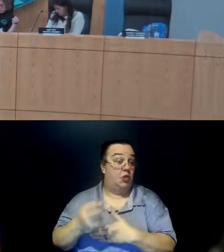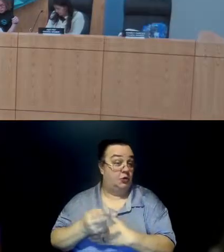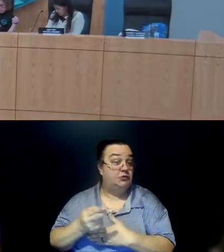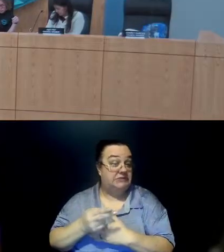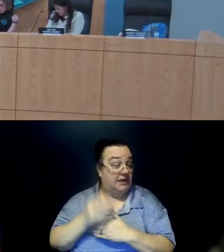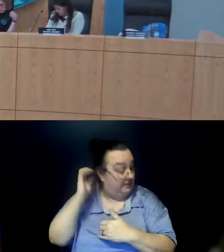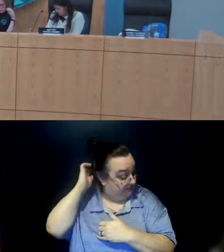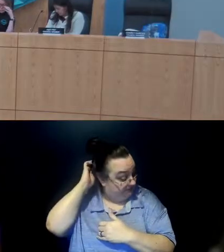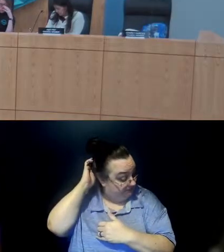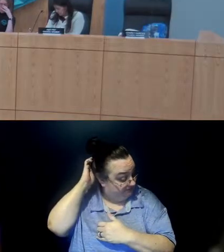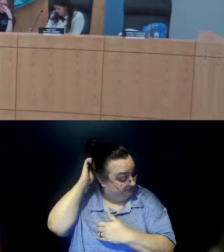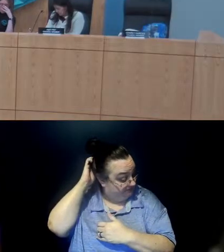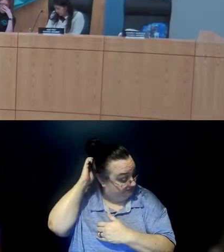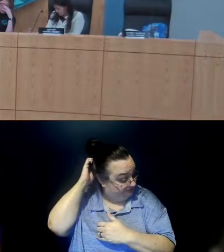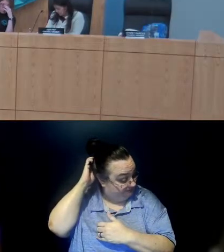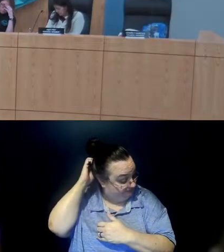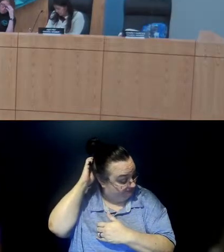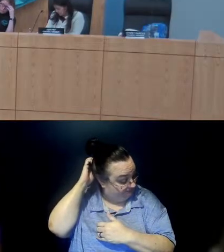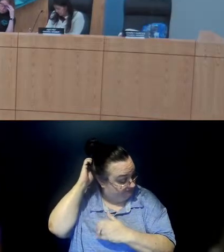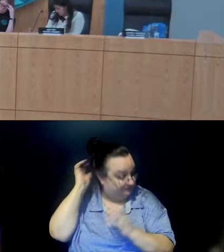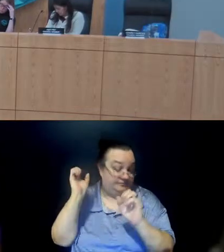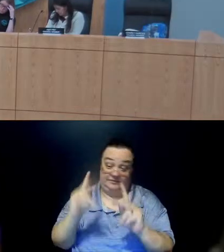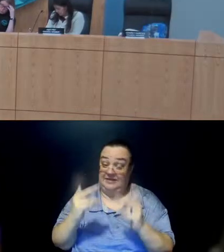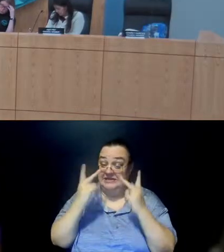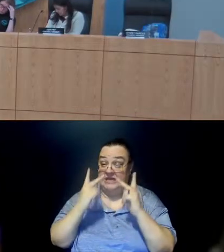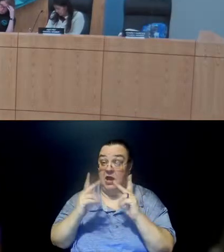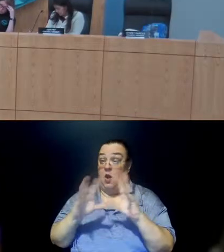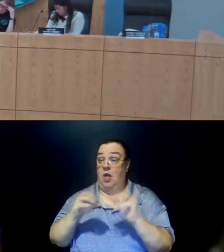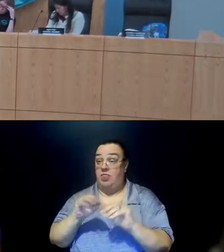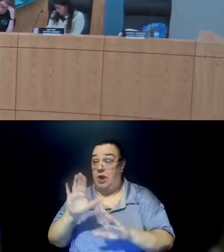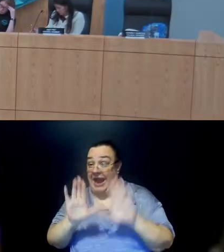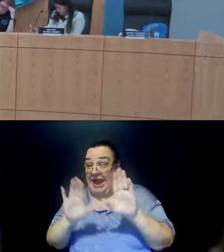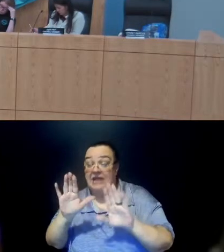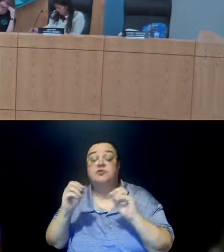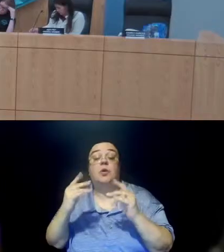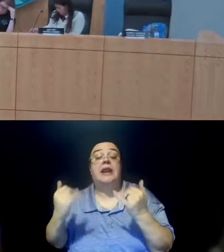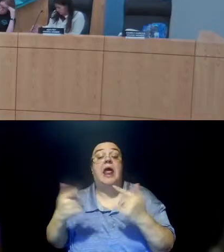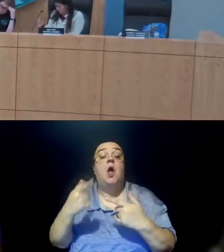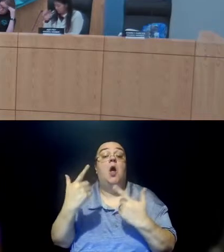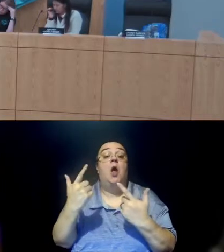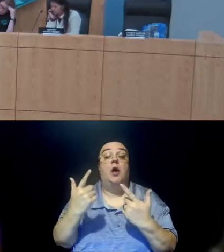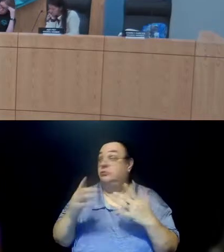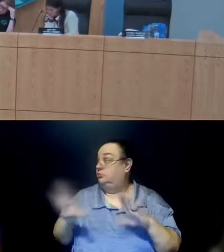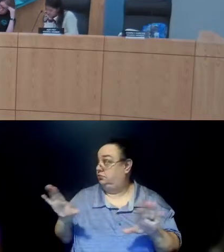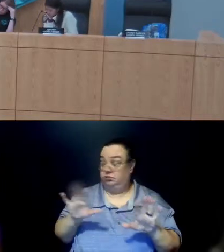All right, and seeing no other hands, let's go to the public on